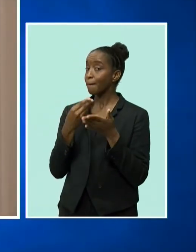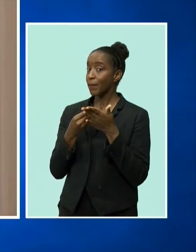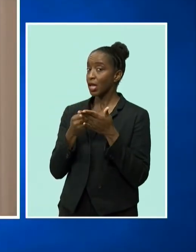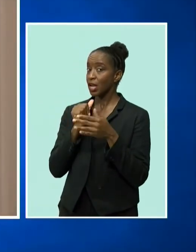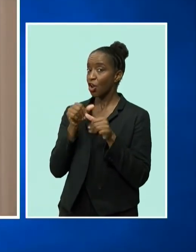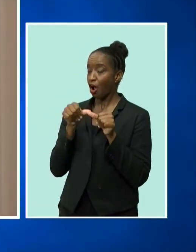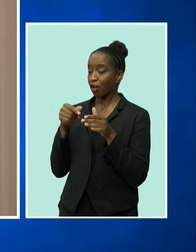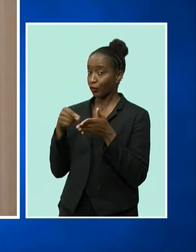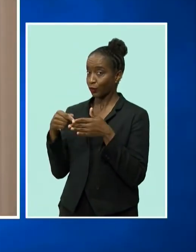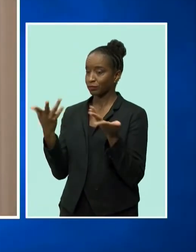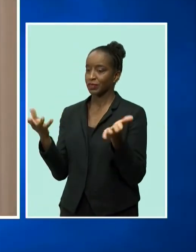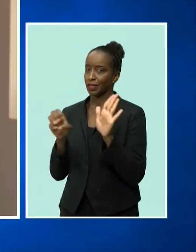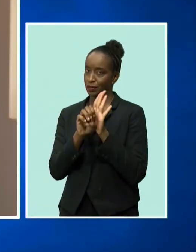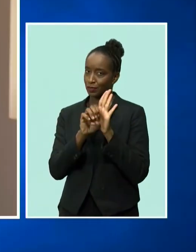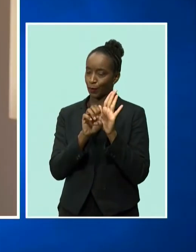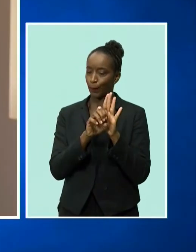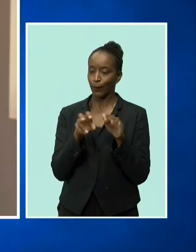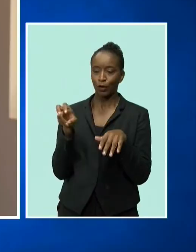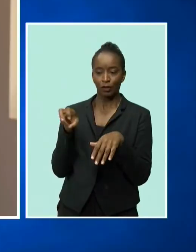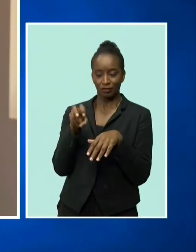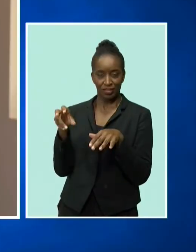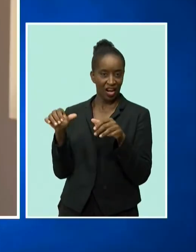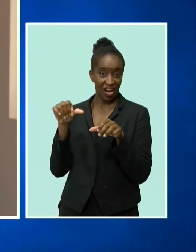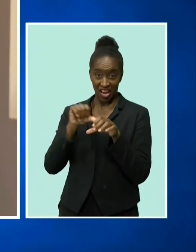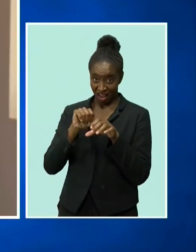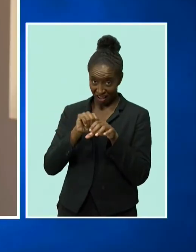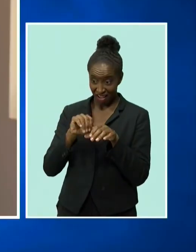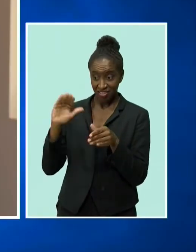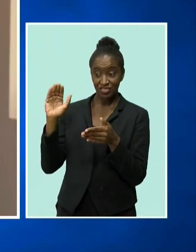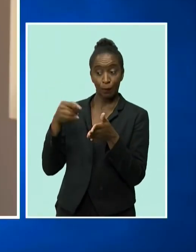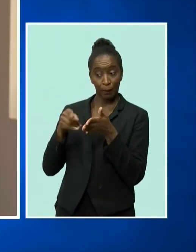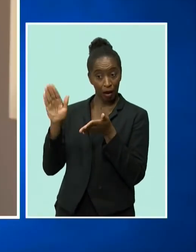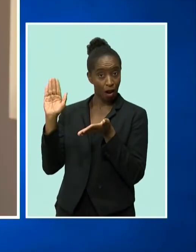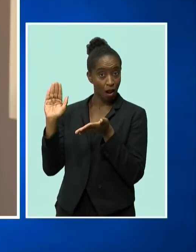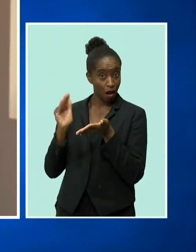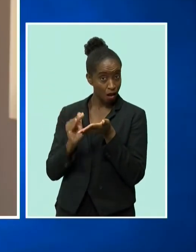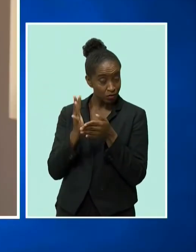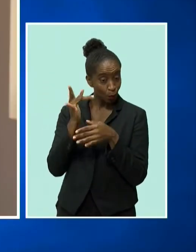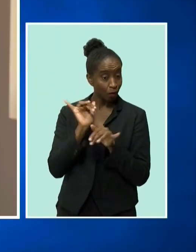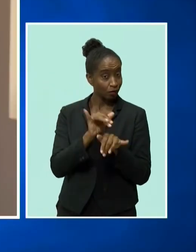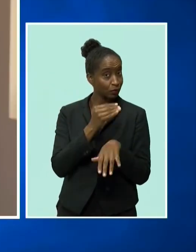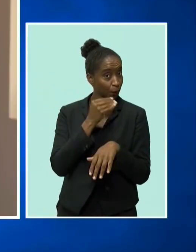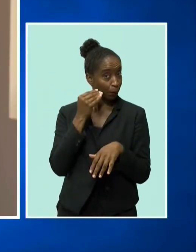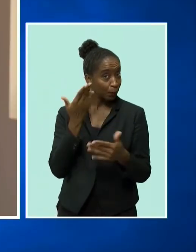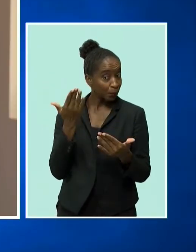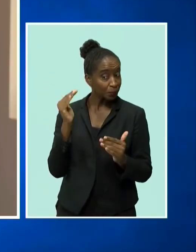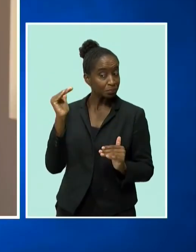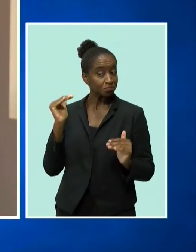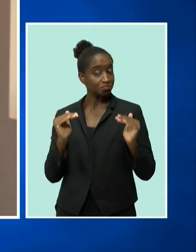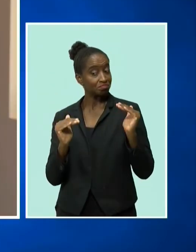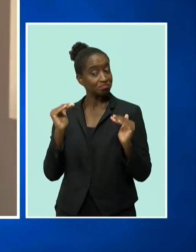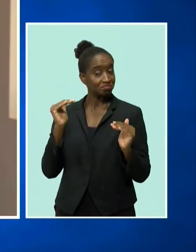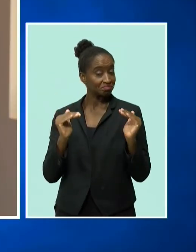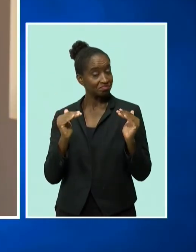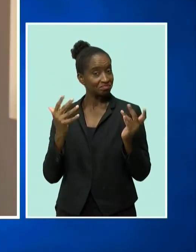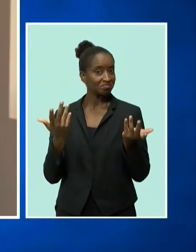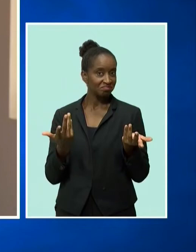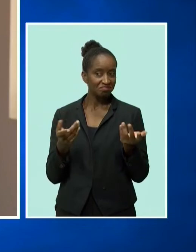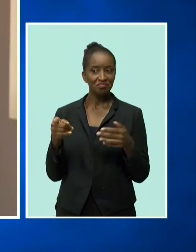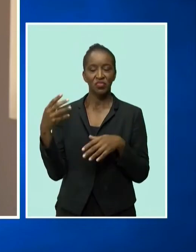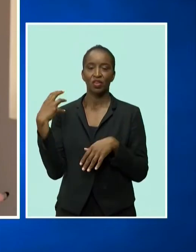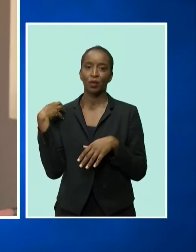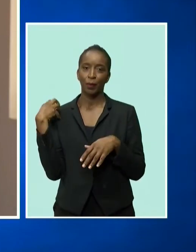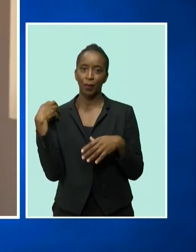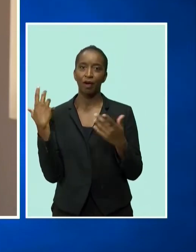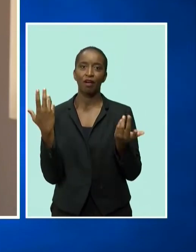versus those types of things? So there's still a balance, because if as an employer you're asking me to pay for all of these things, then it might be